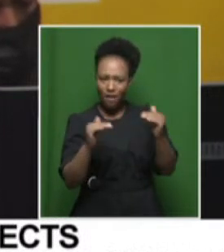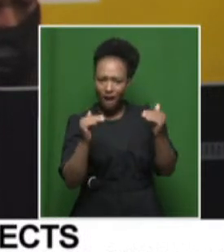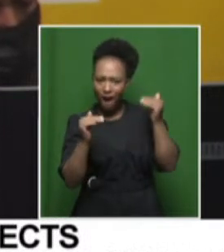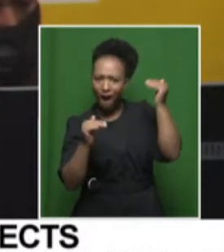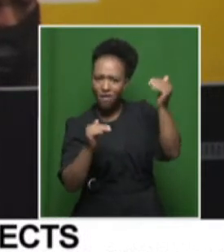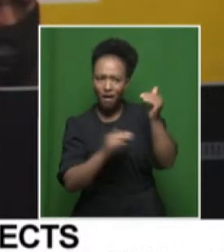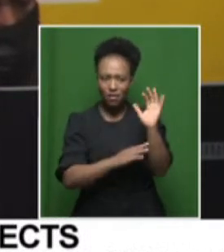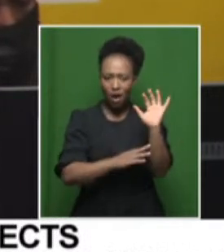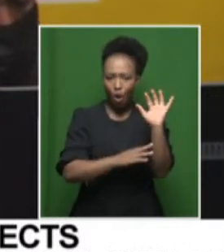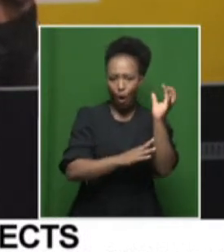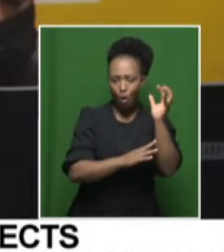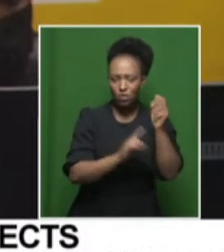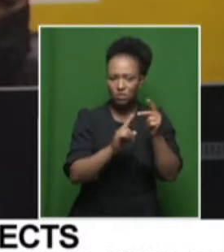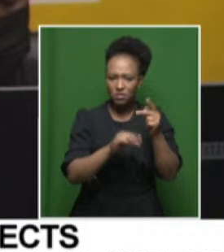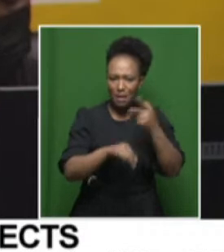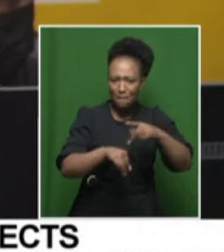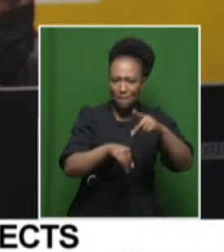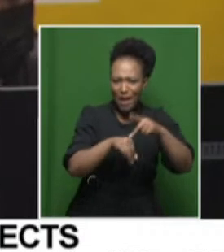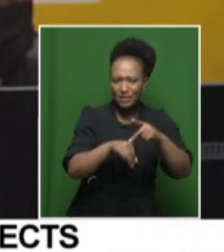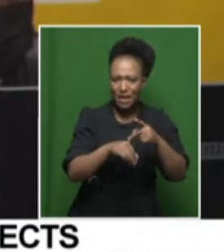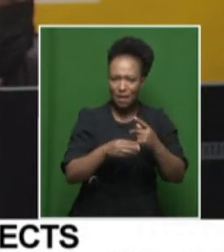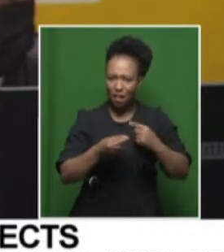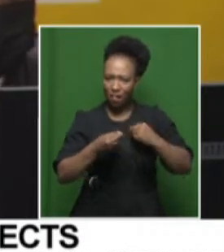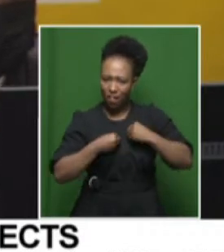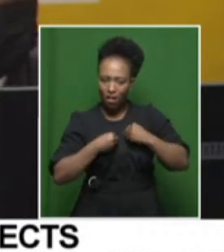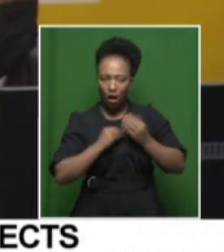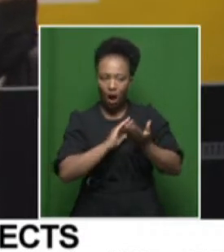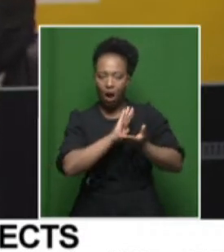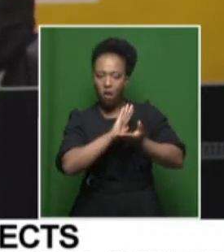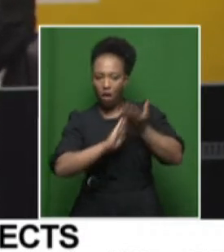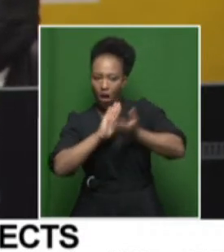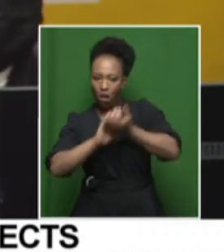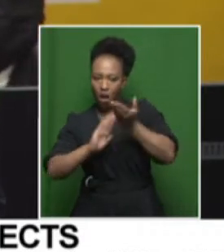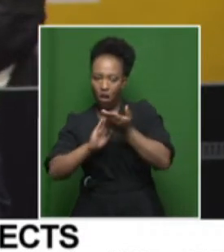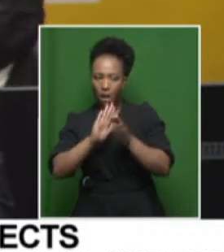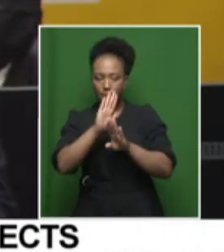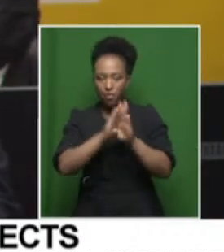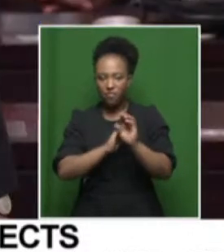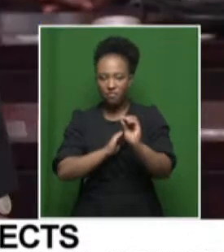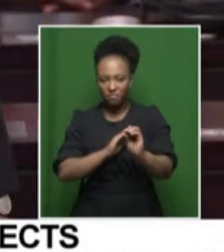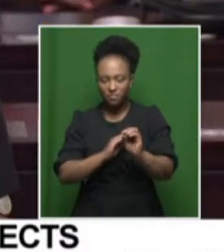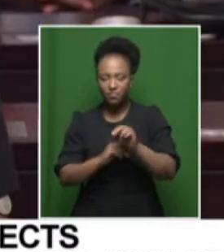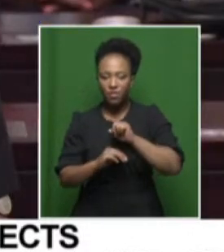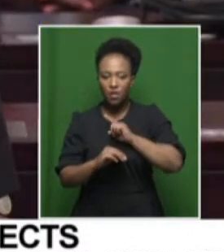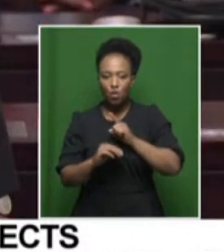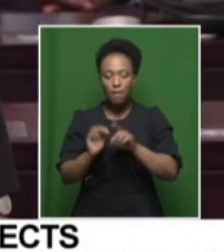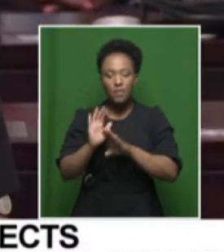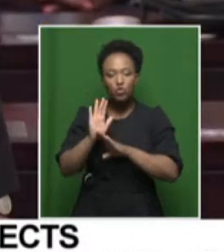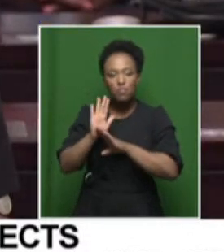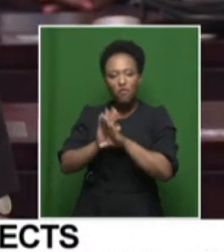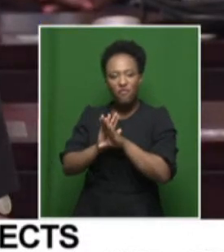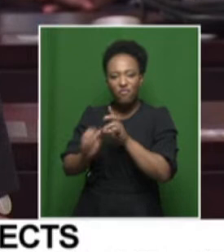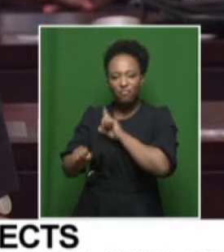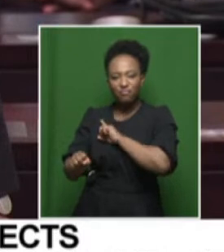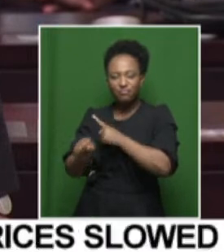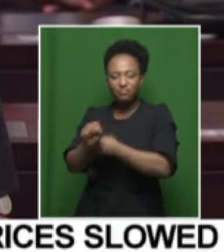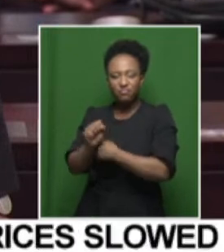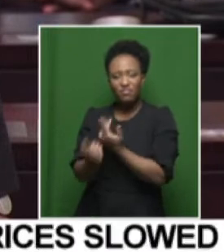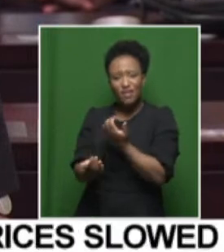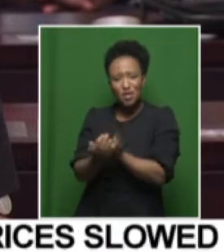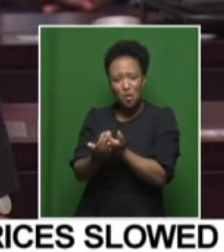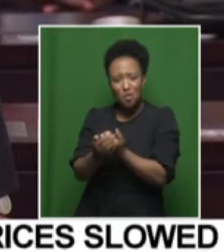commodity prices. The improved revenue performance is not a reflection of an improvement in the capacity of our